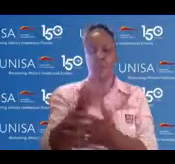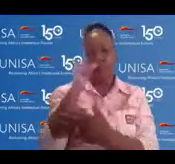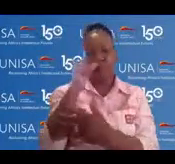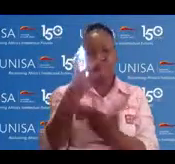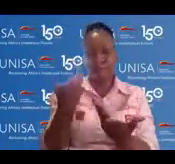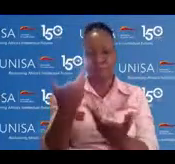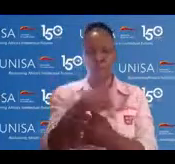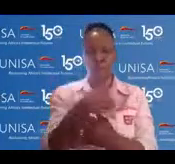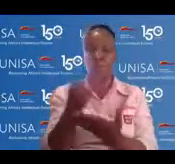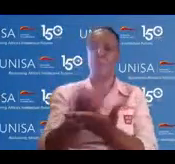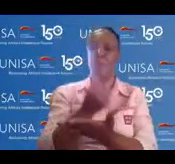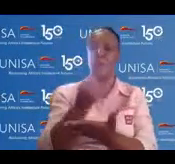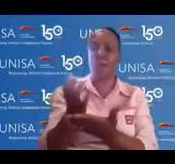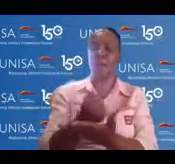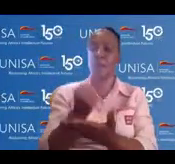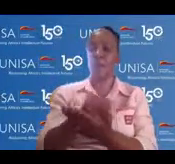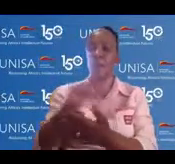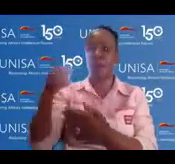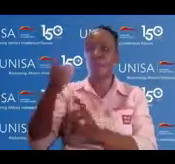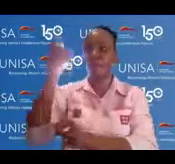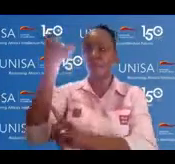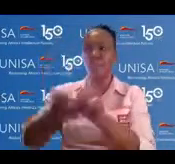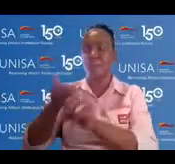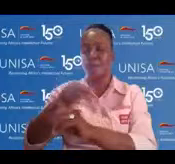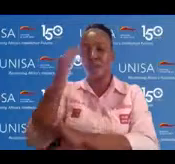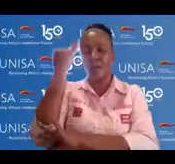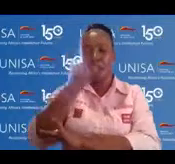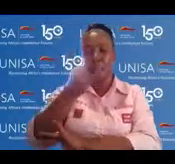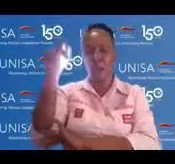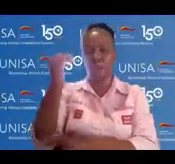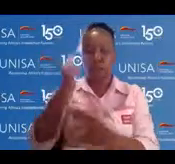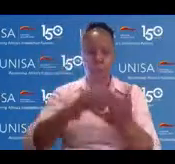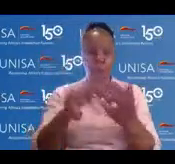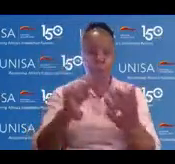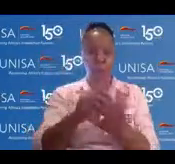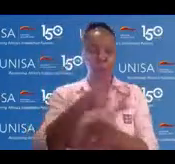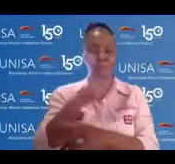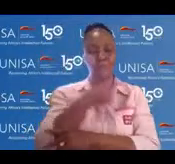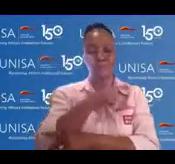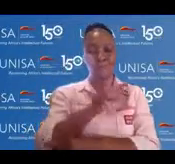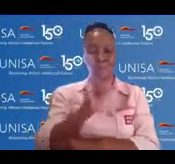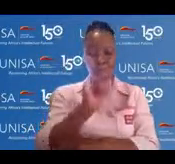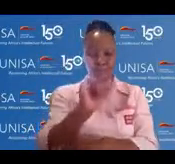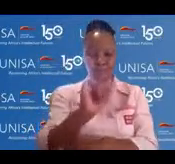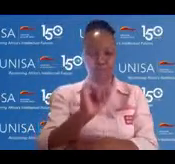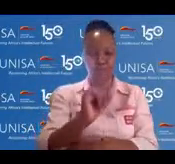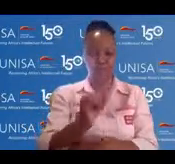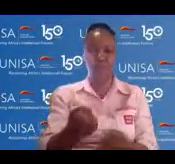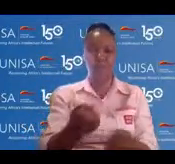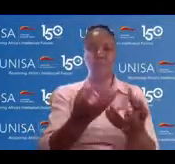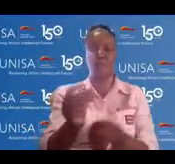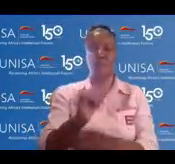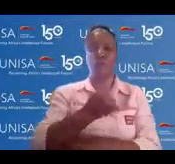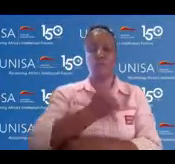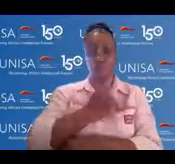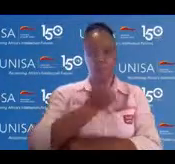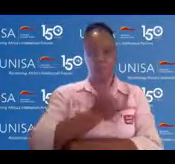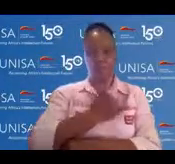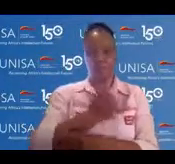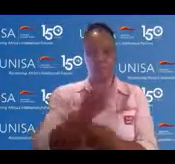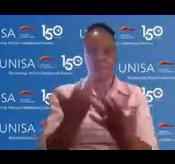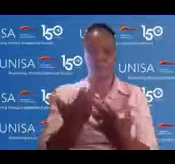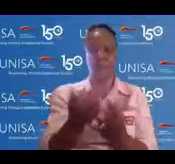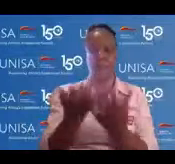someone else's ideas that they wrote, submitted it as your own, and expected it to